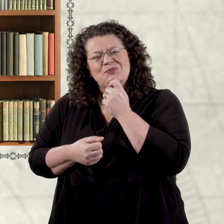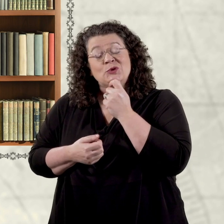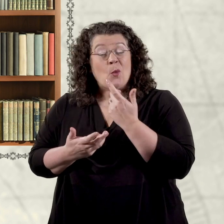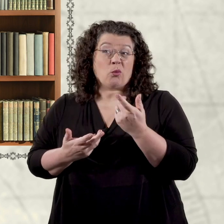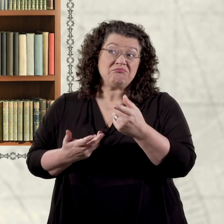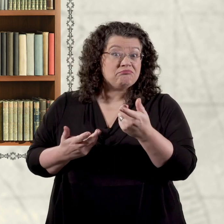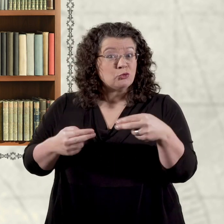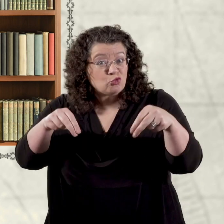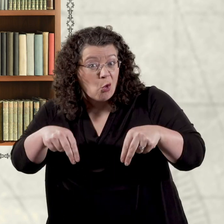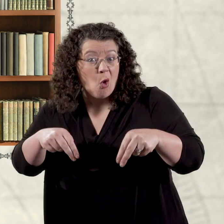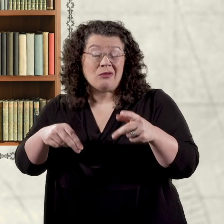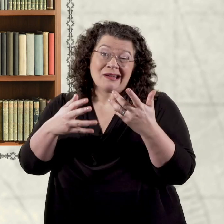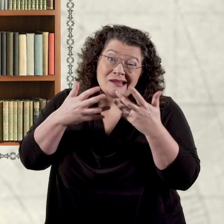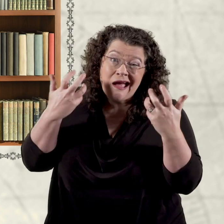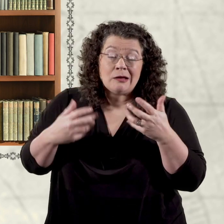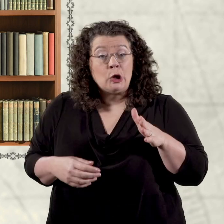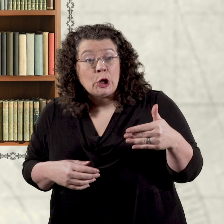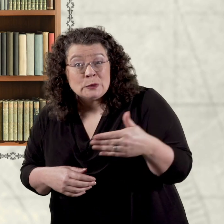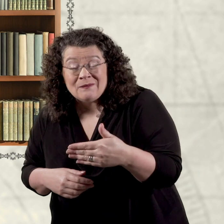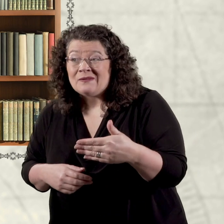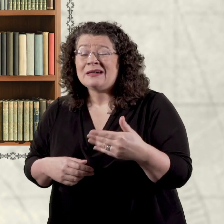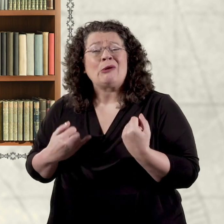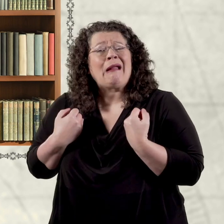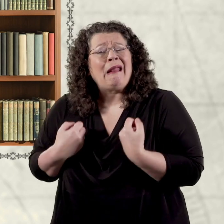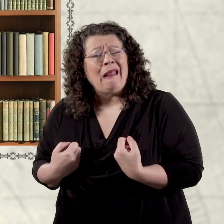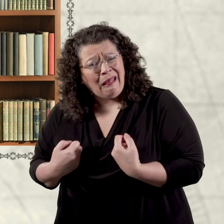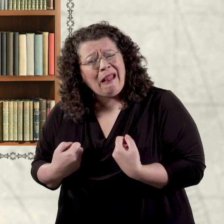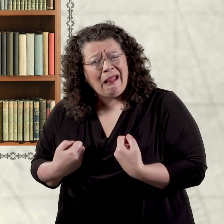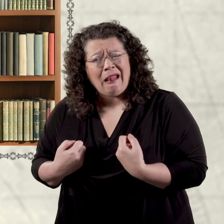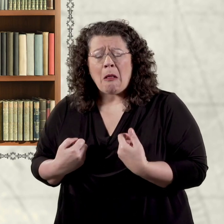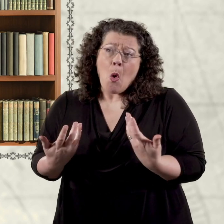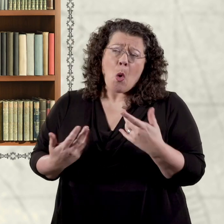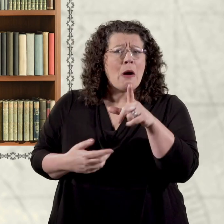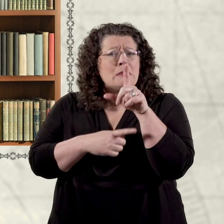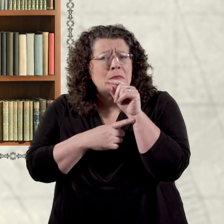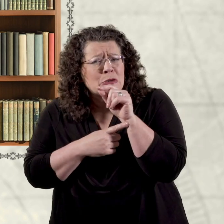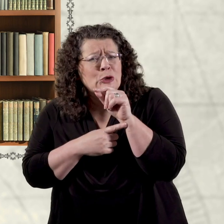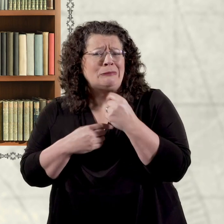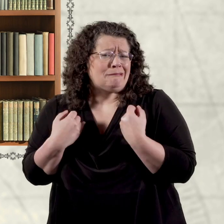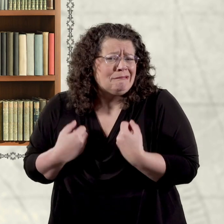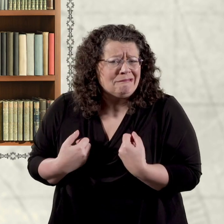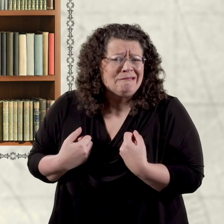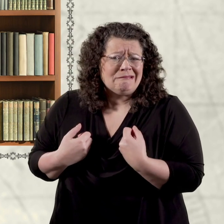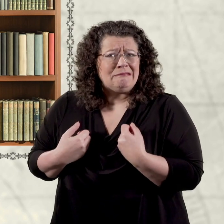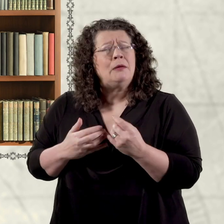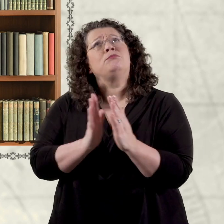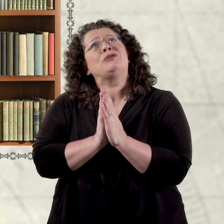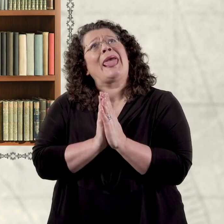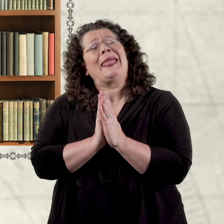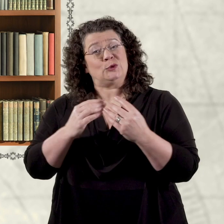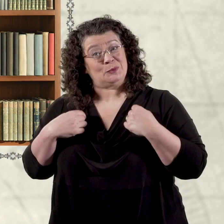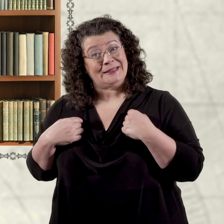So if your dog, cat, goldfish is ill, or if your budgie's feeling dodgy, pray to